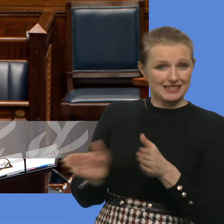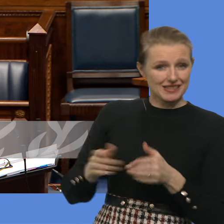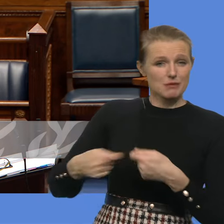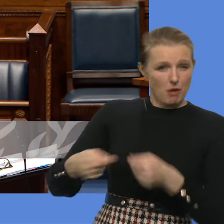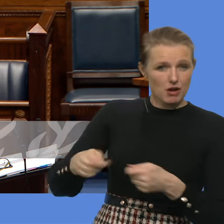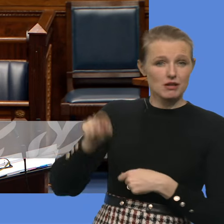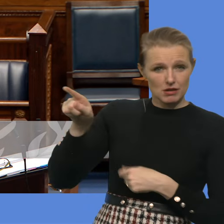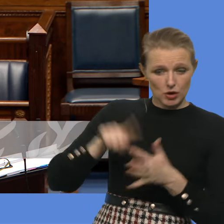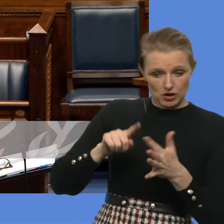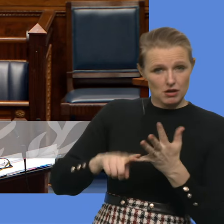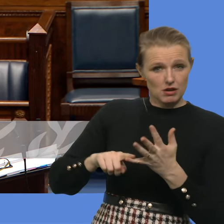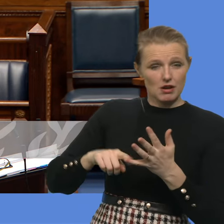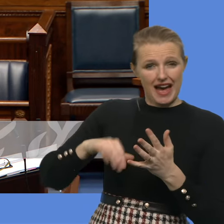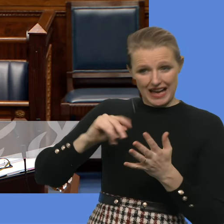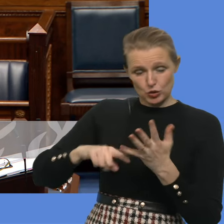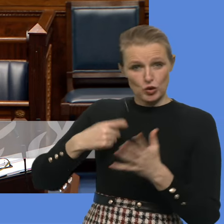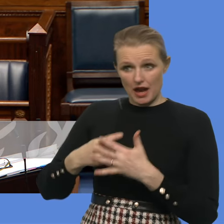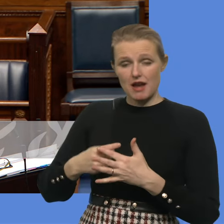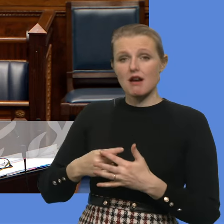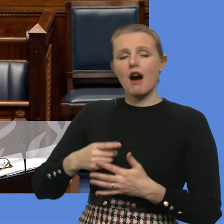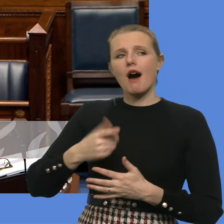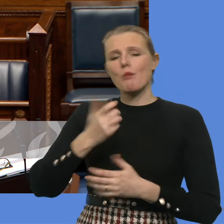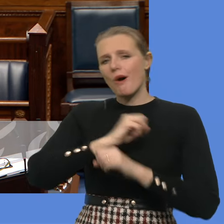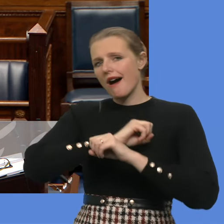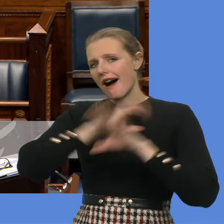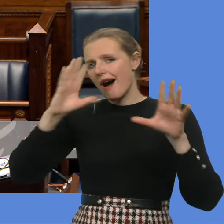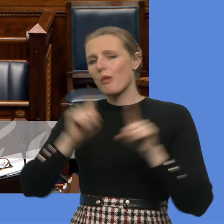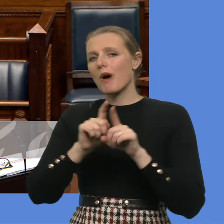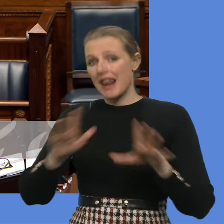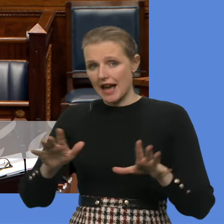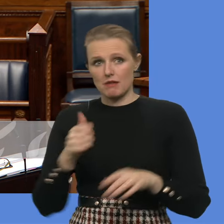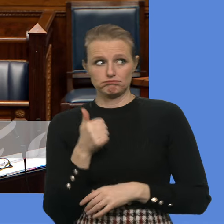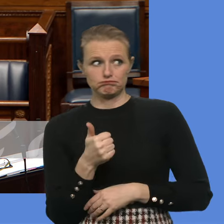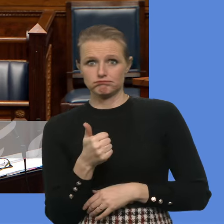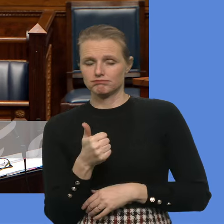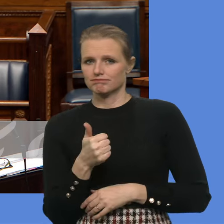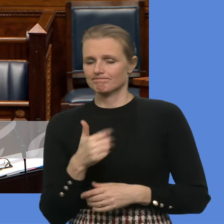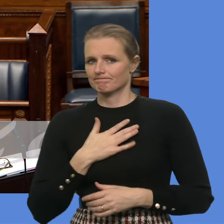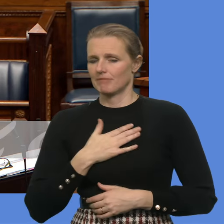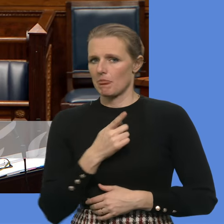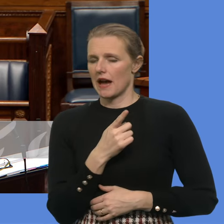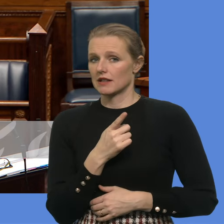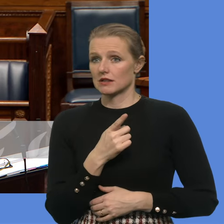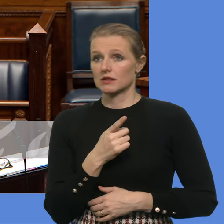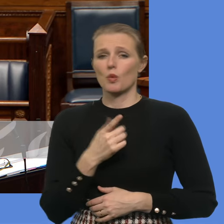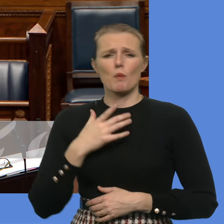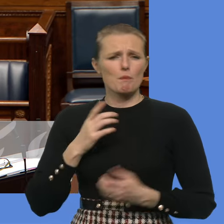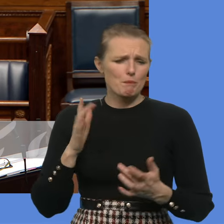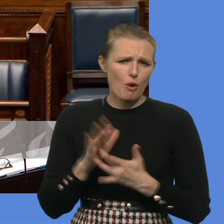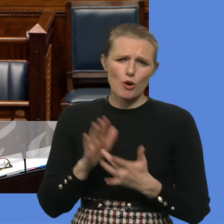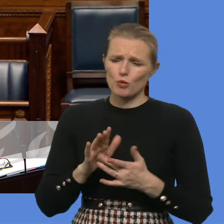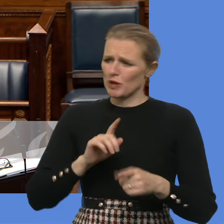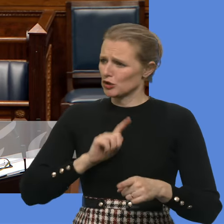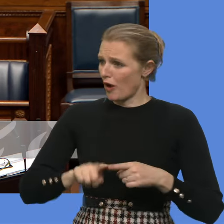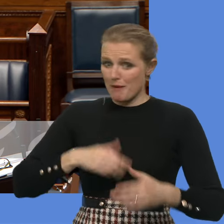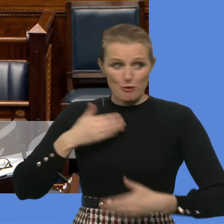businesses. If we have an ongoing dialogue and attempt to thwart the progress that